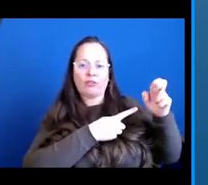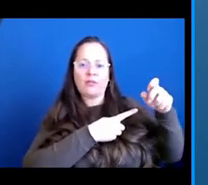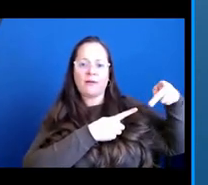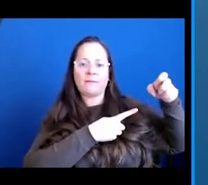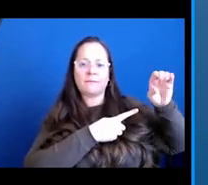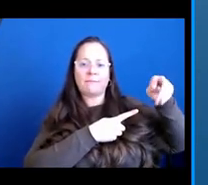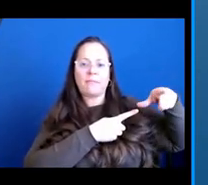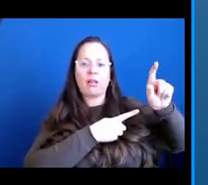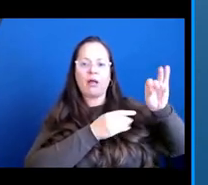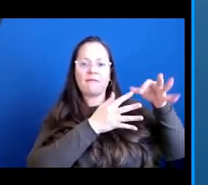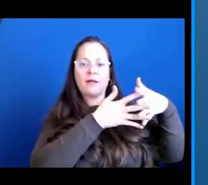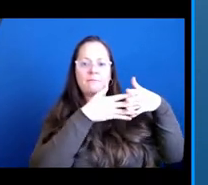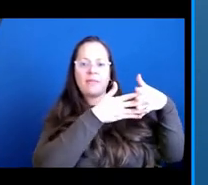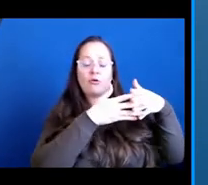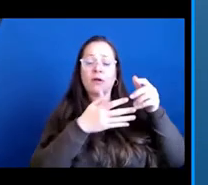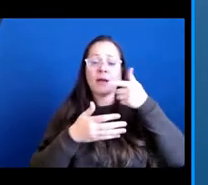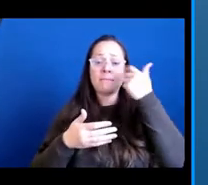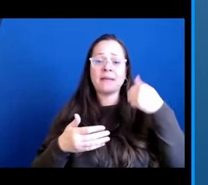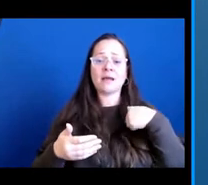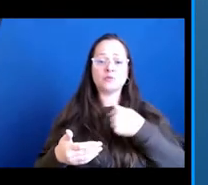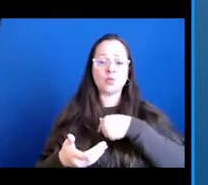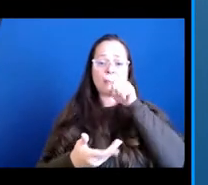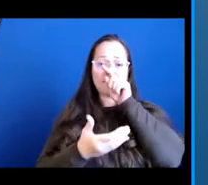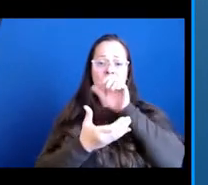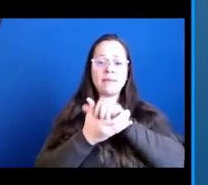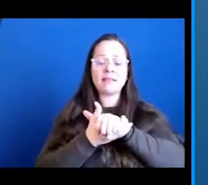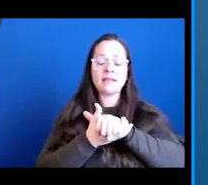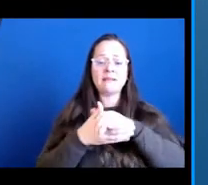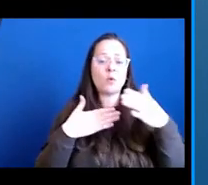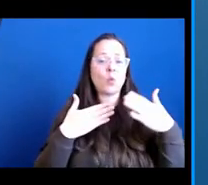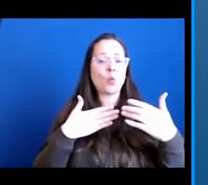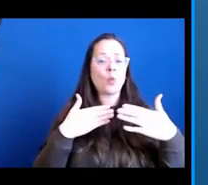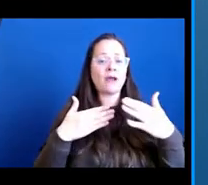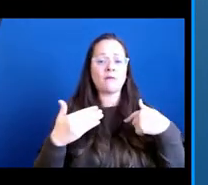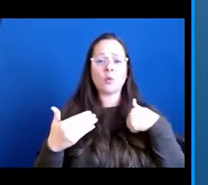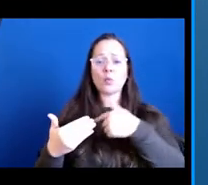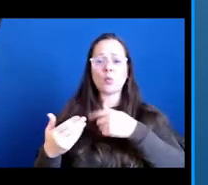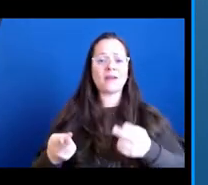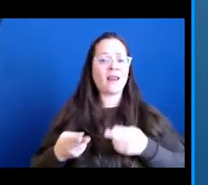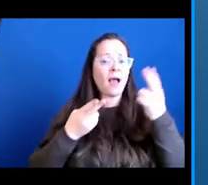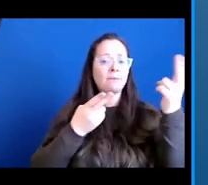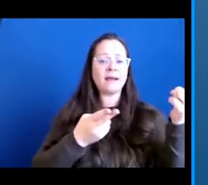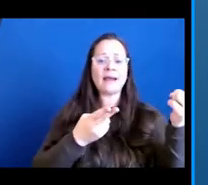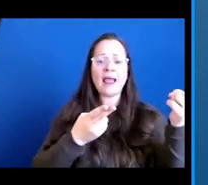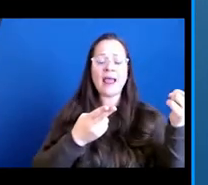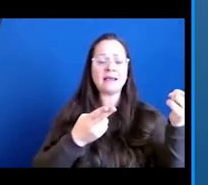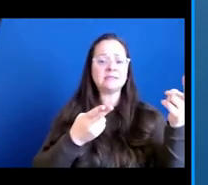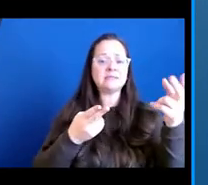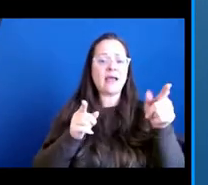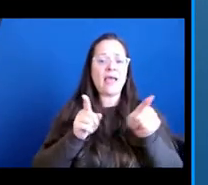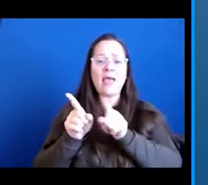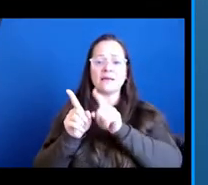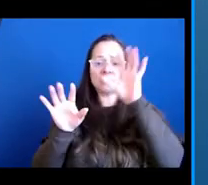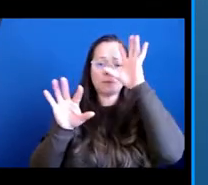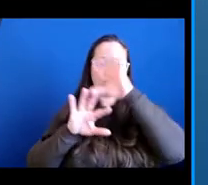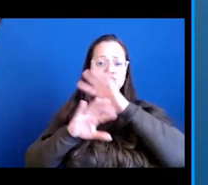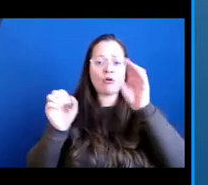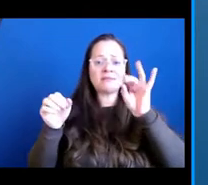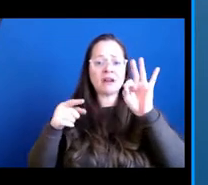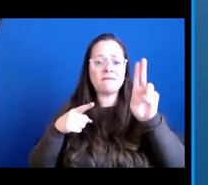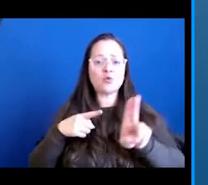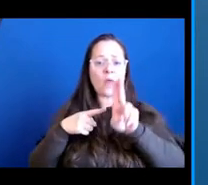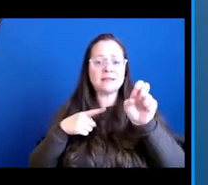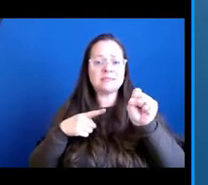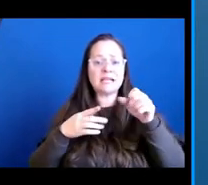we believe that whoever we nominate ultimately as for president of the United States of America